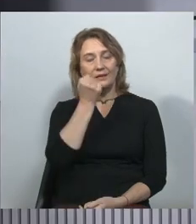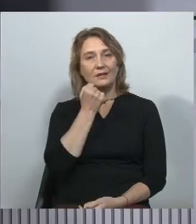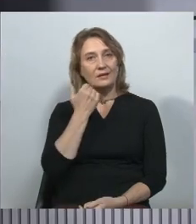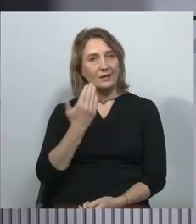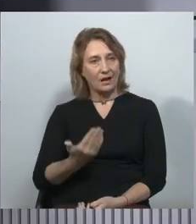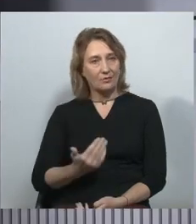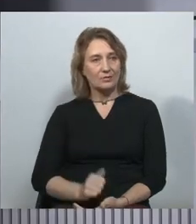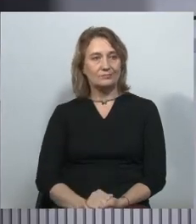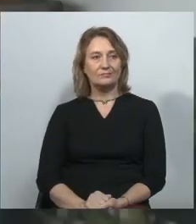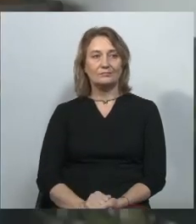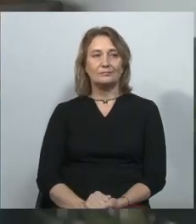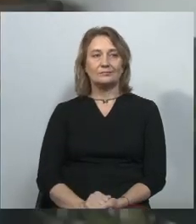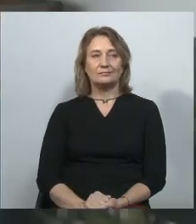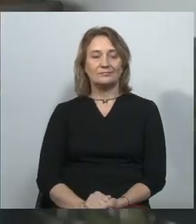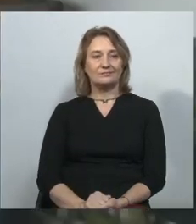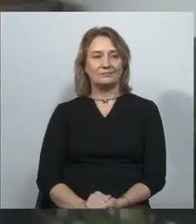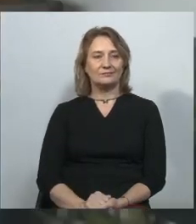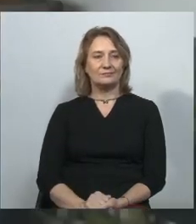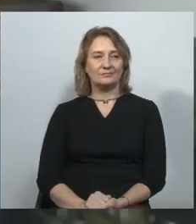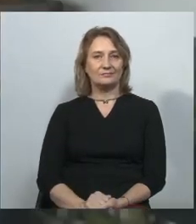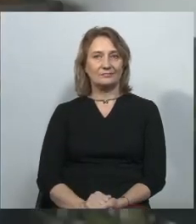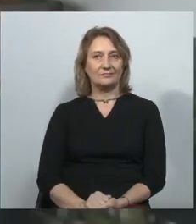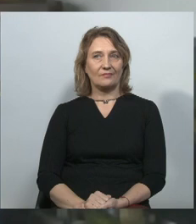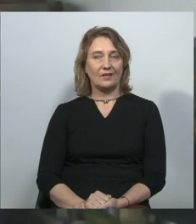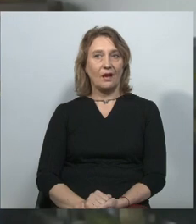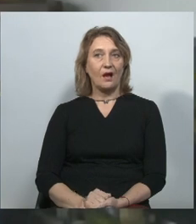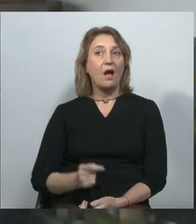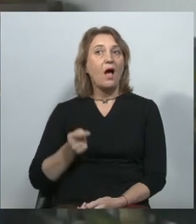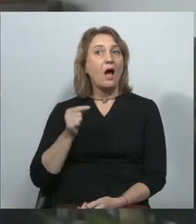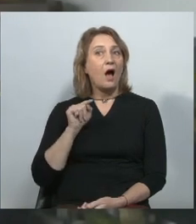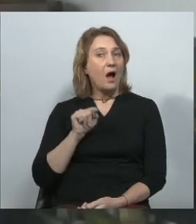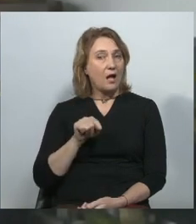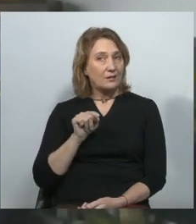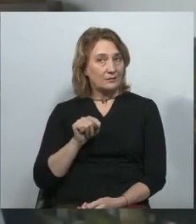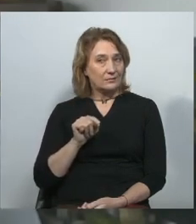But yes, no, I will admit, I've embarrassingly felt stuck.